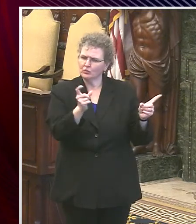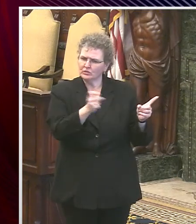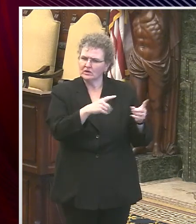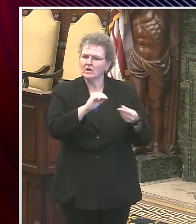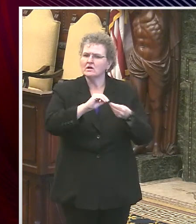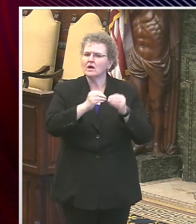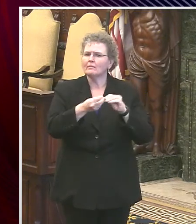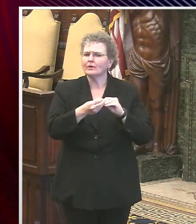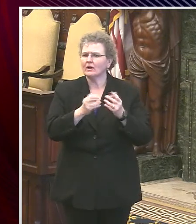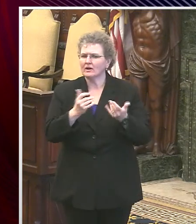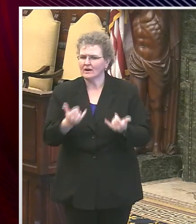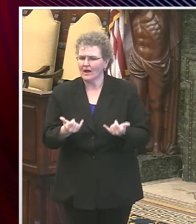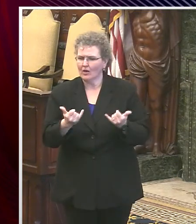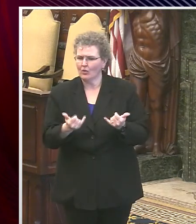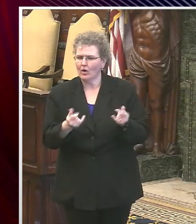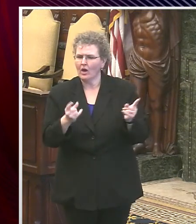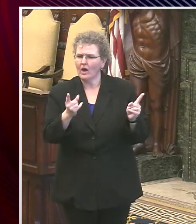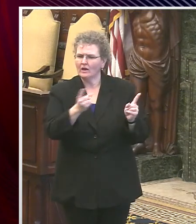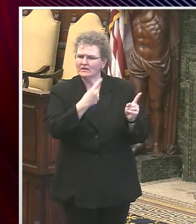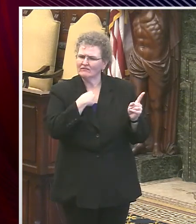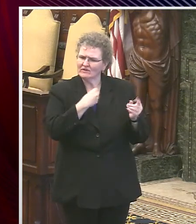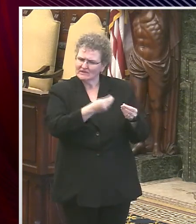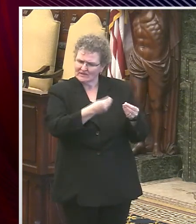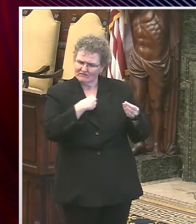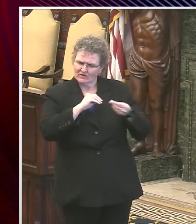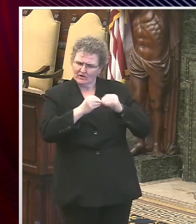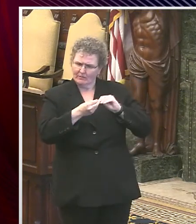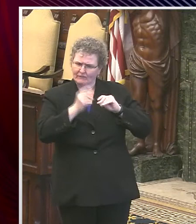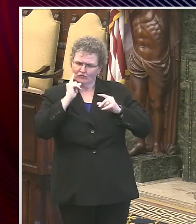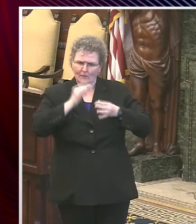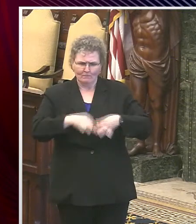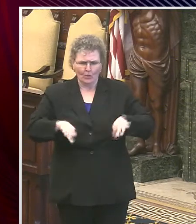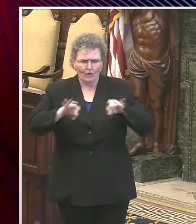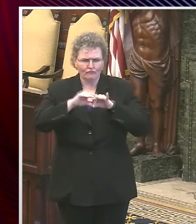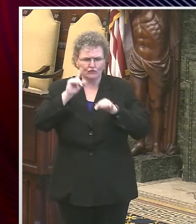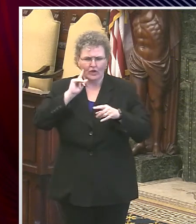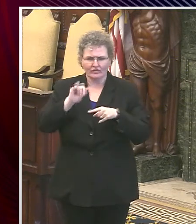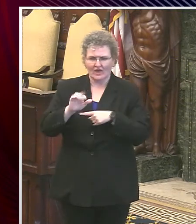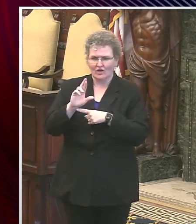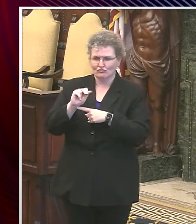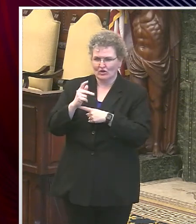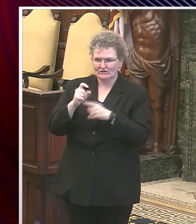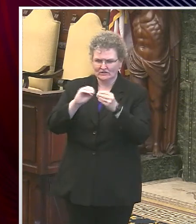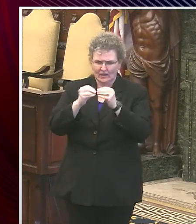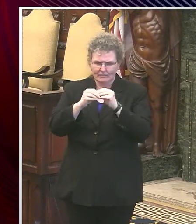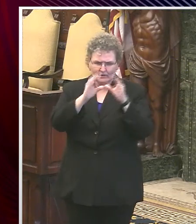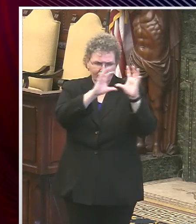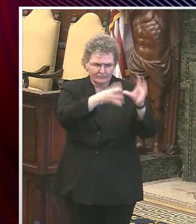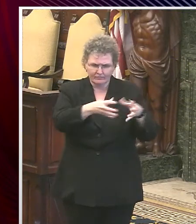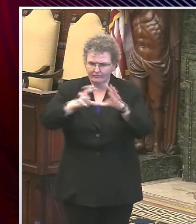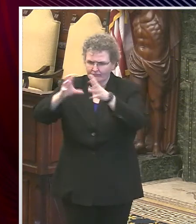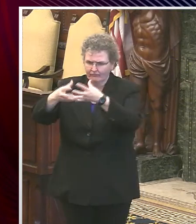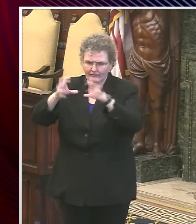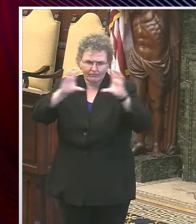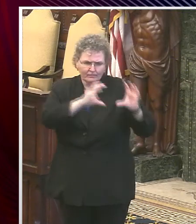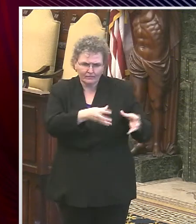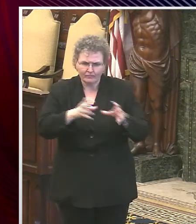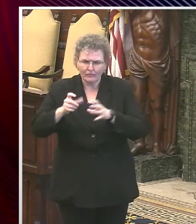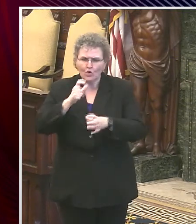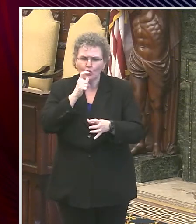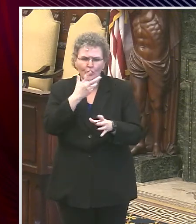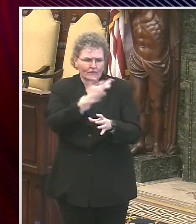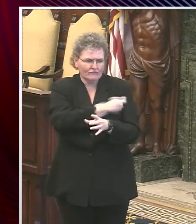numbers? You gave us numbers citywide. Is there a racial breakdown of teachers who have been